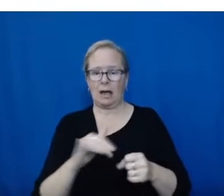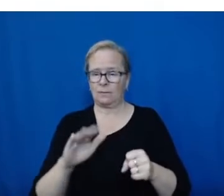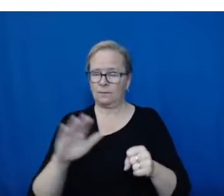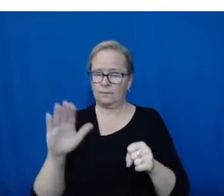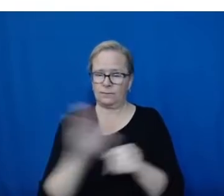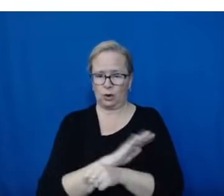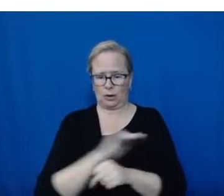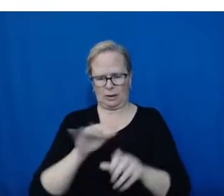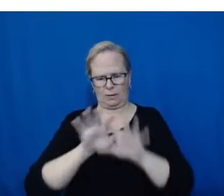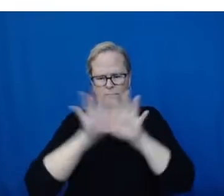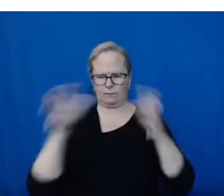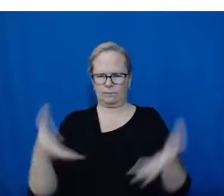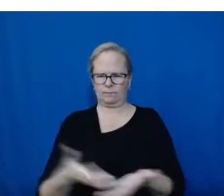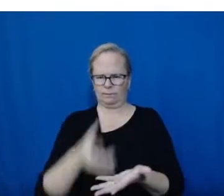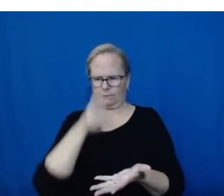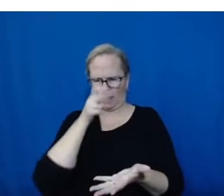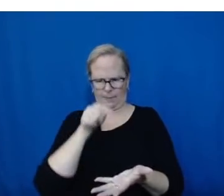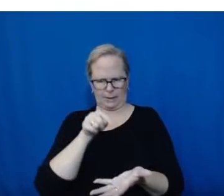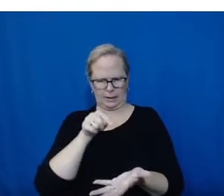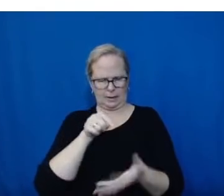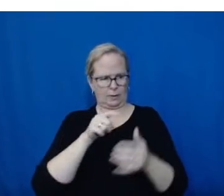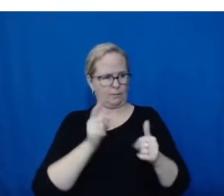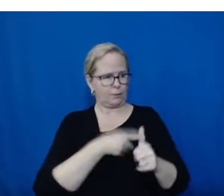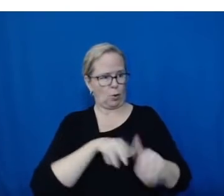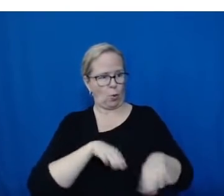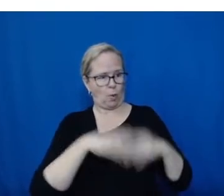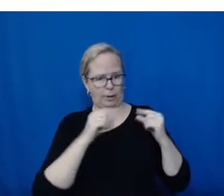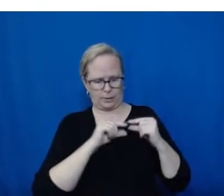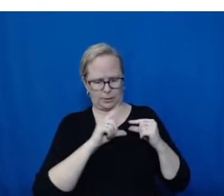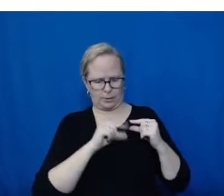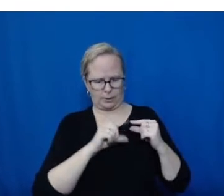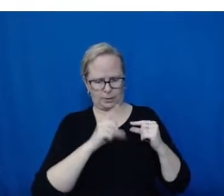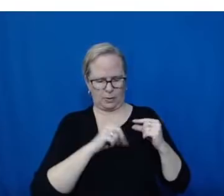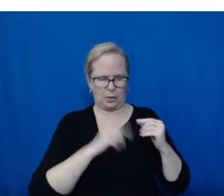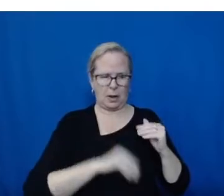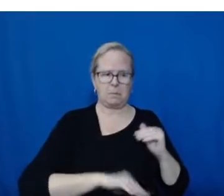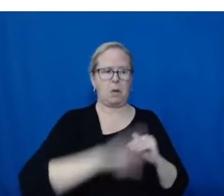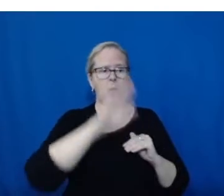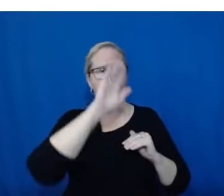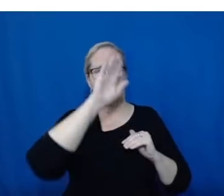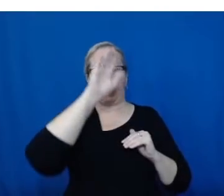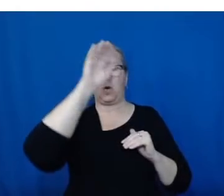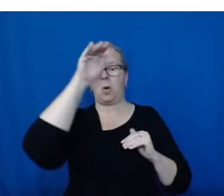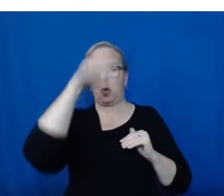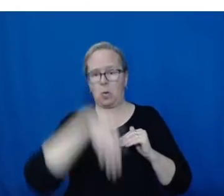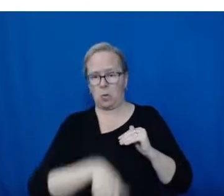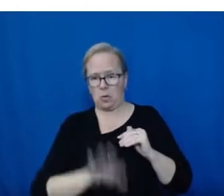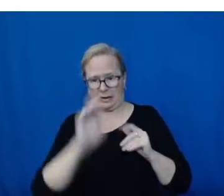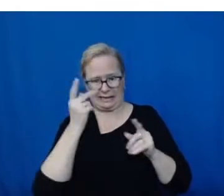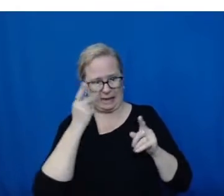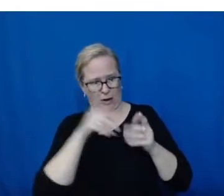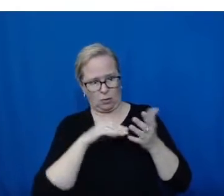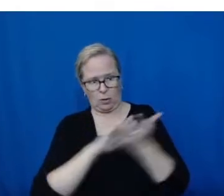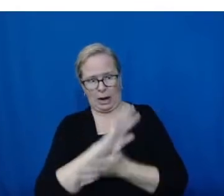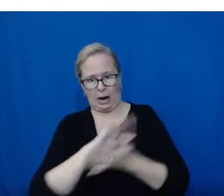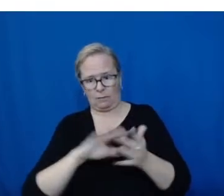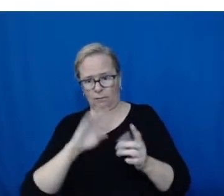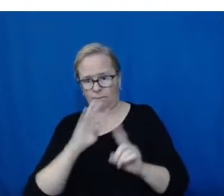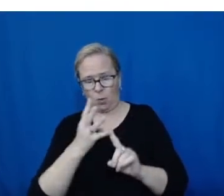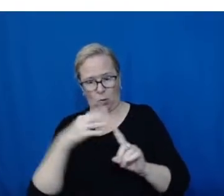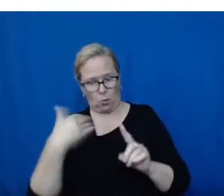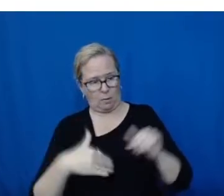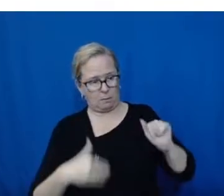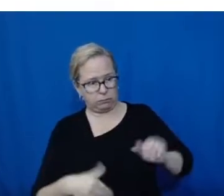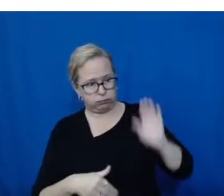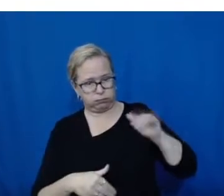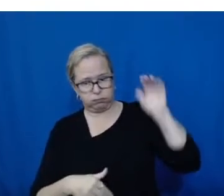entire pandemic. And you can see how much bigger the fourth intentionally cruel wave is, how much bigger it is than the 2 previous waves.